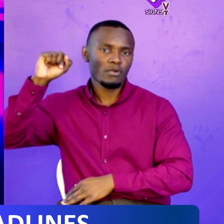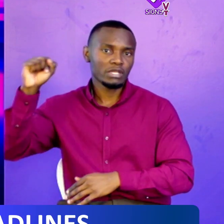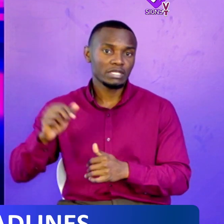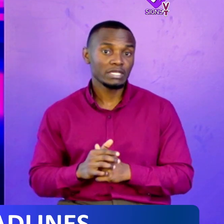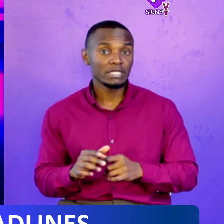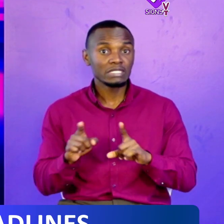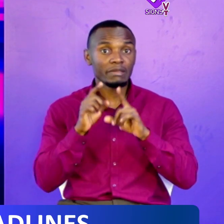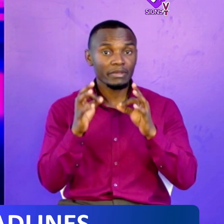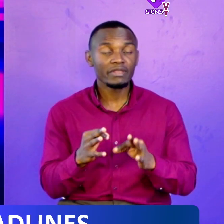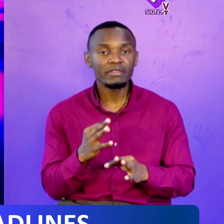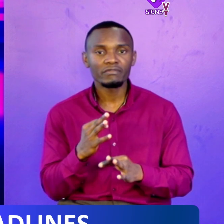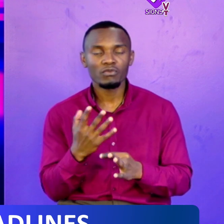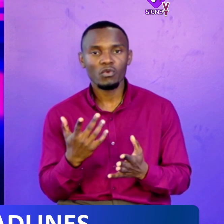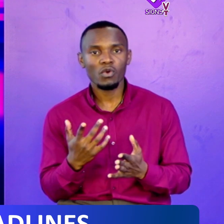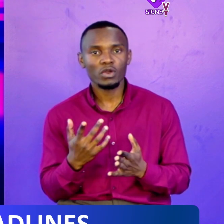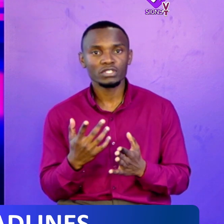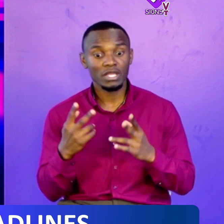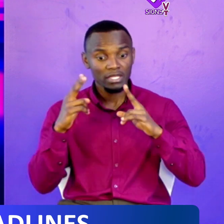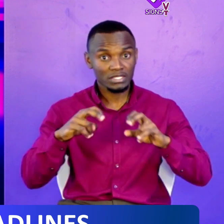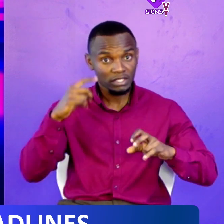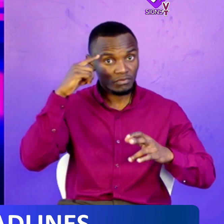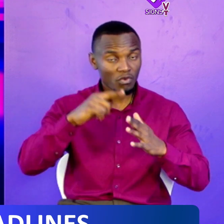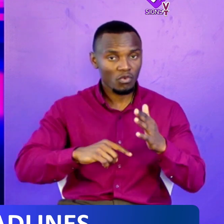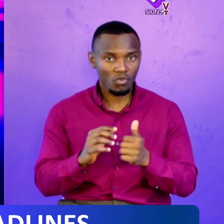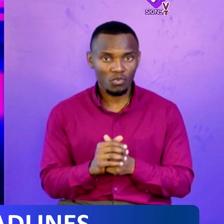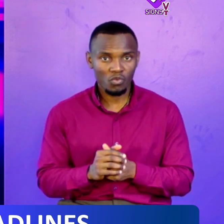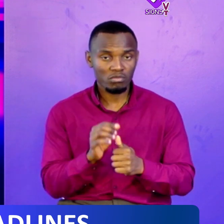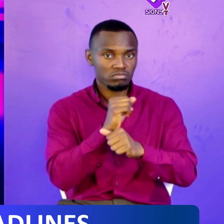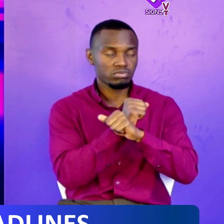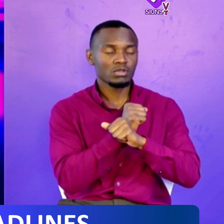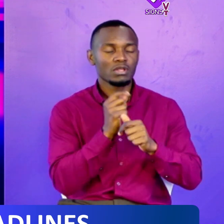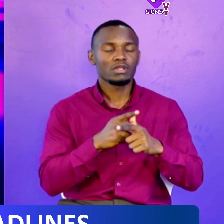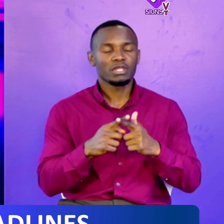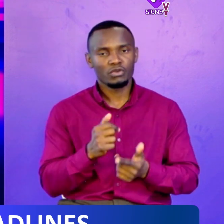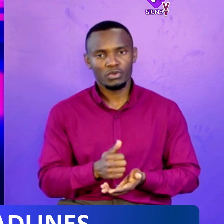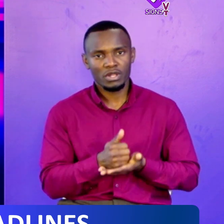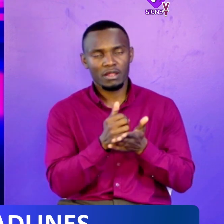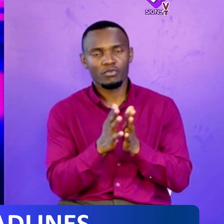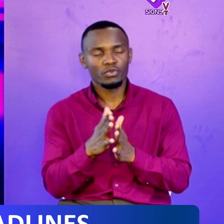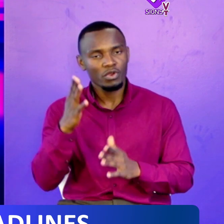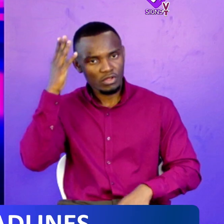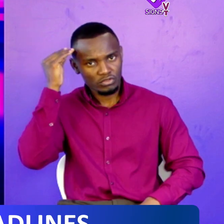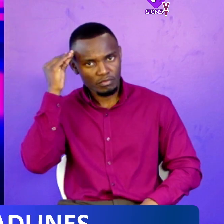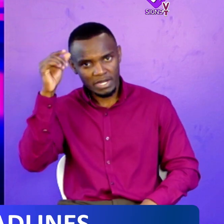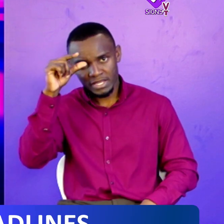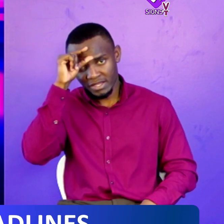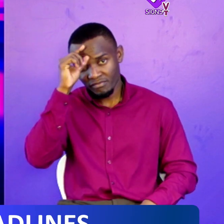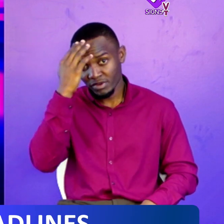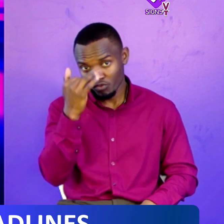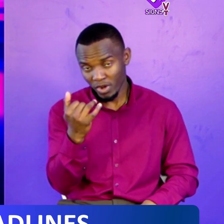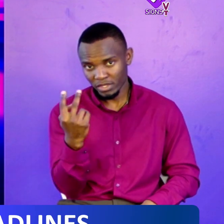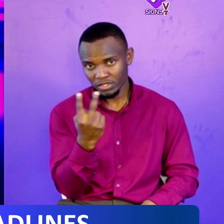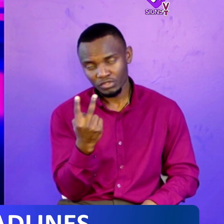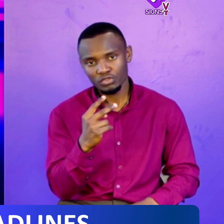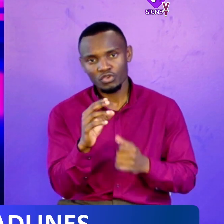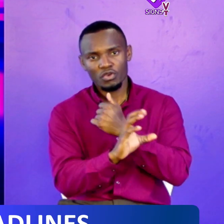be assisted in collaboration with the Somalia government, which has a good relationship with Kenya. And